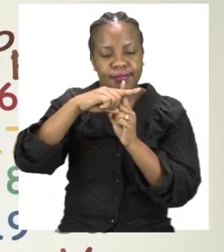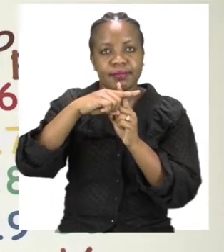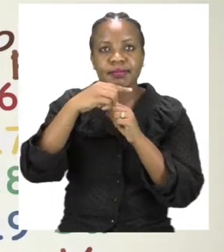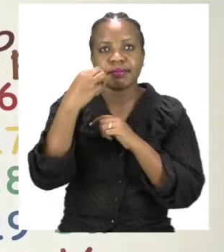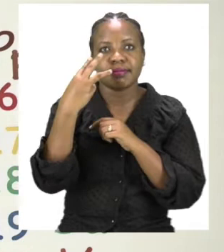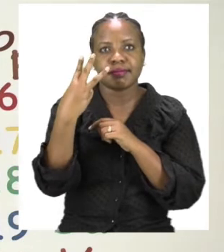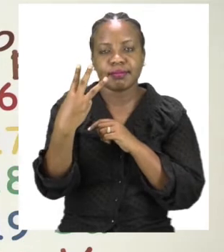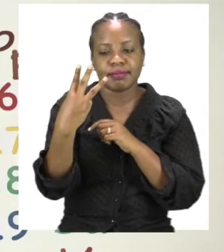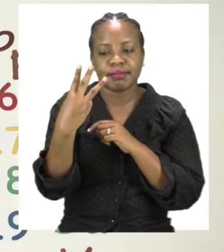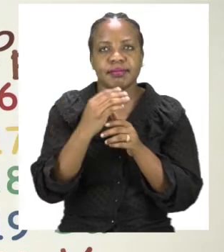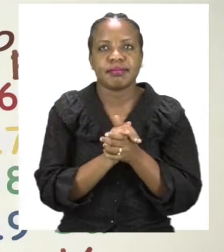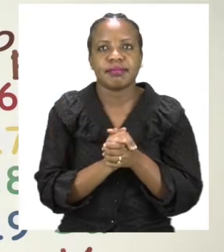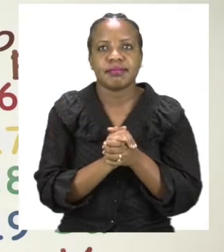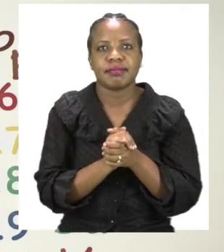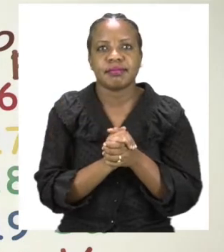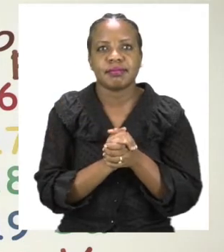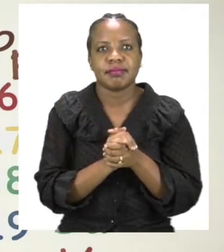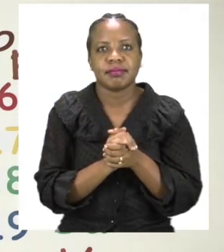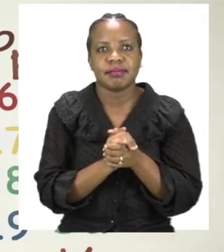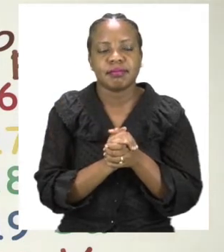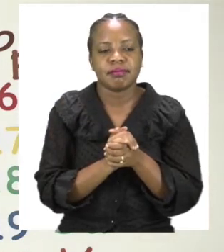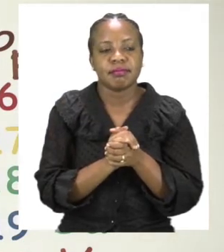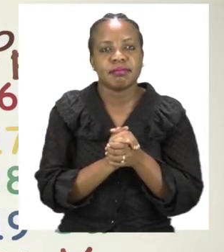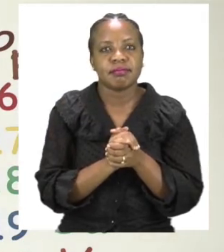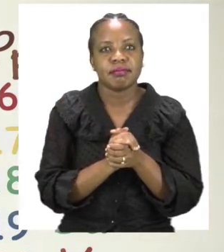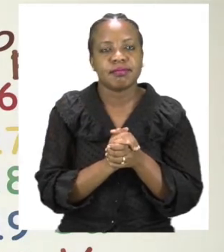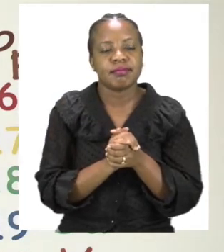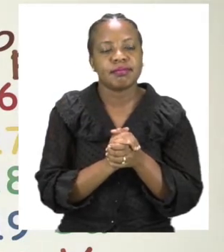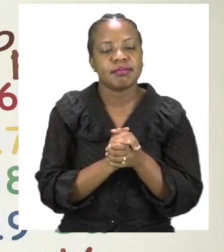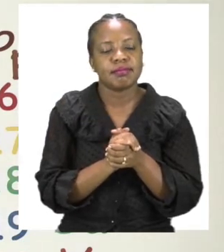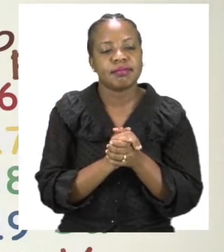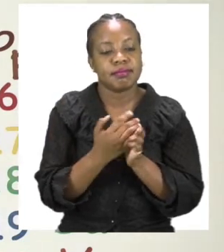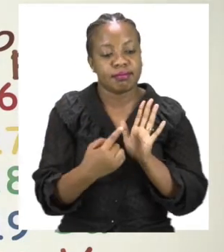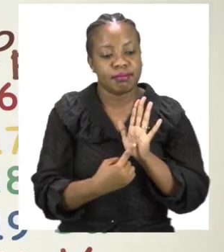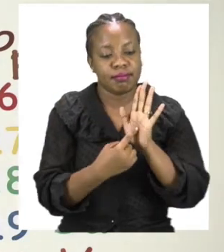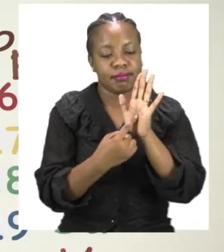3. So I'm going to write 24 plus